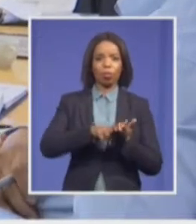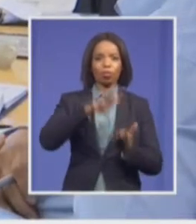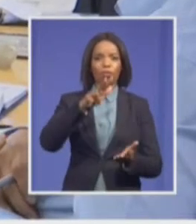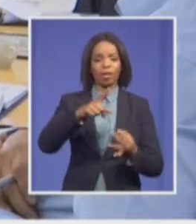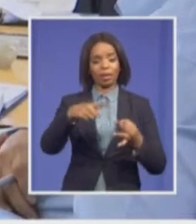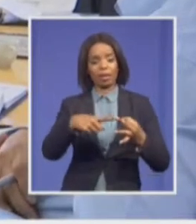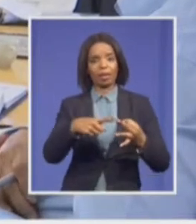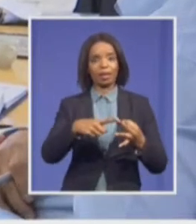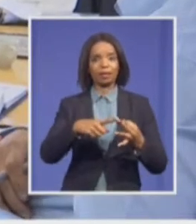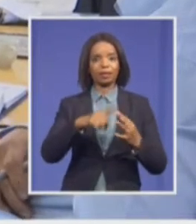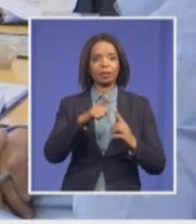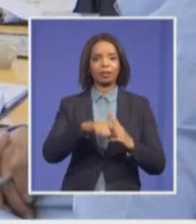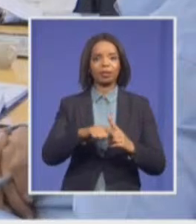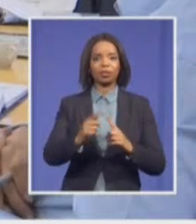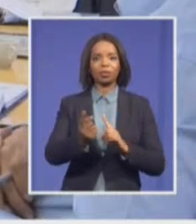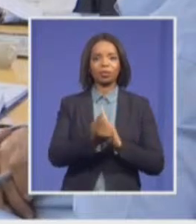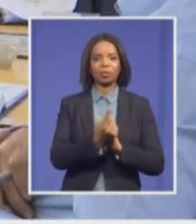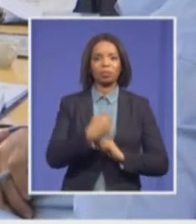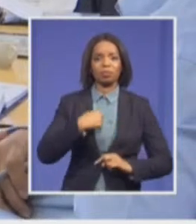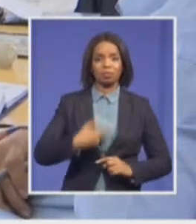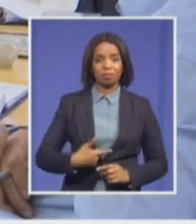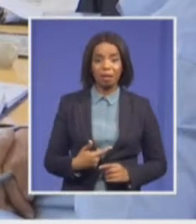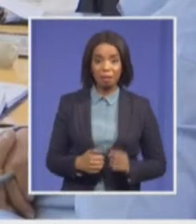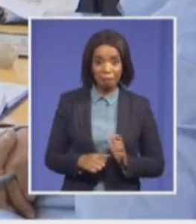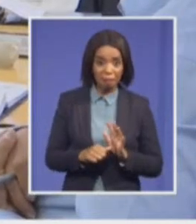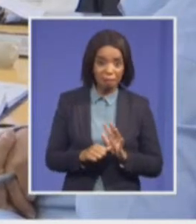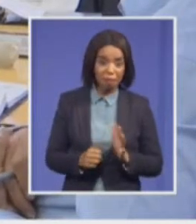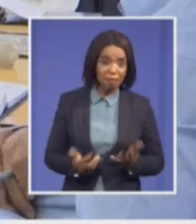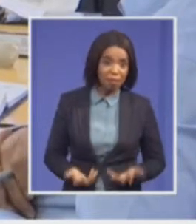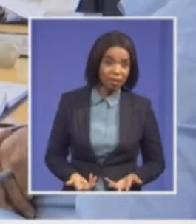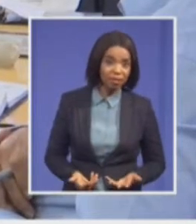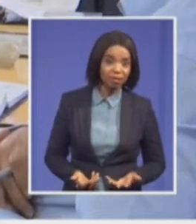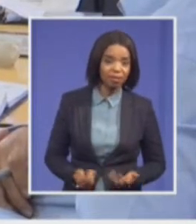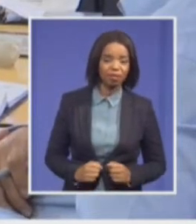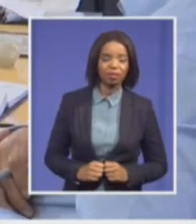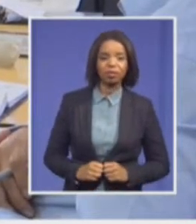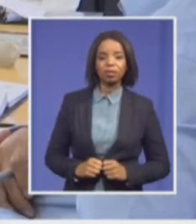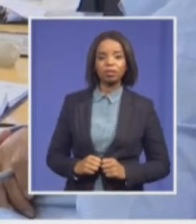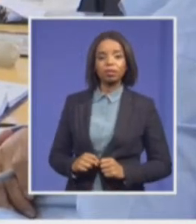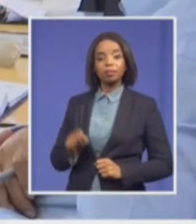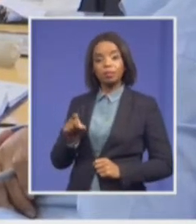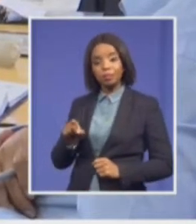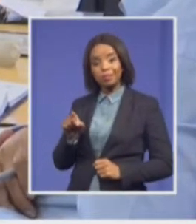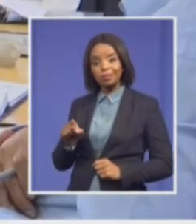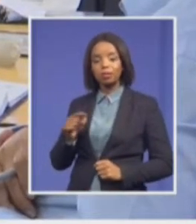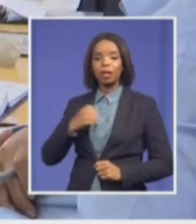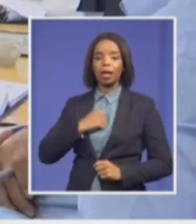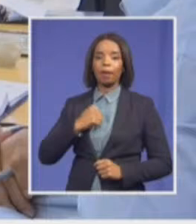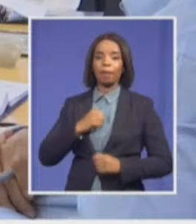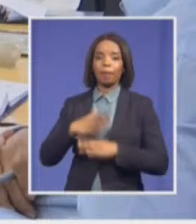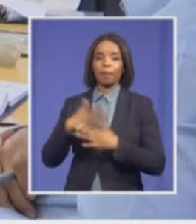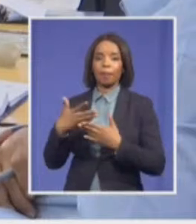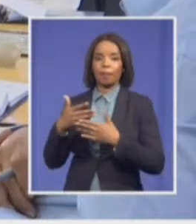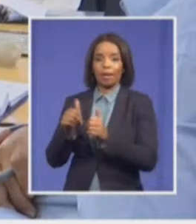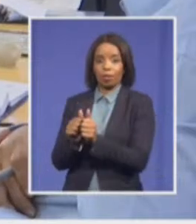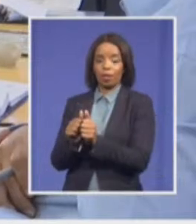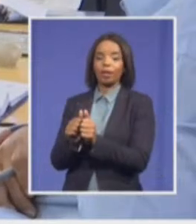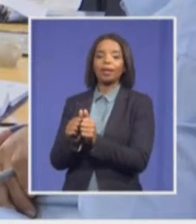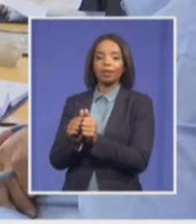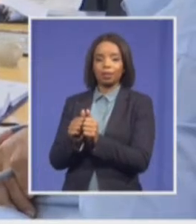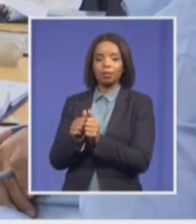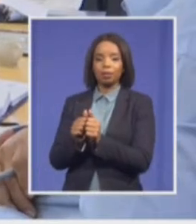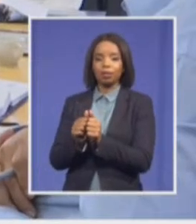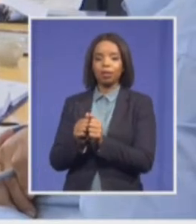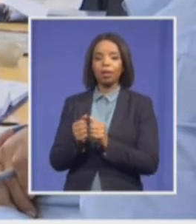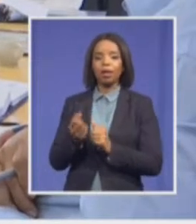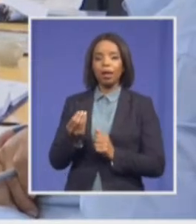corporation. But Mr. Chairman, my colleague has indicated he's got that. He'll send it to us, so we would like to see it before